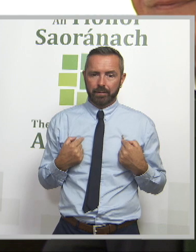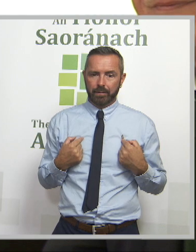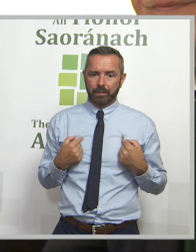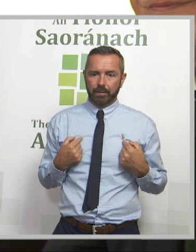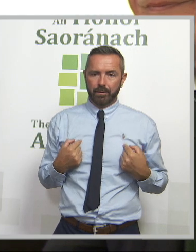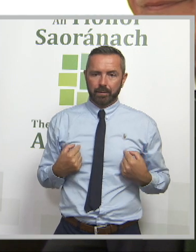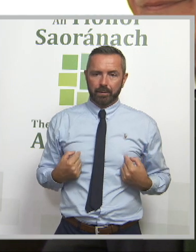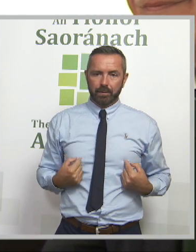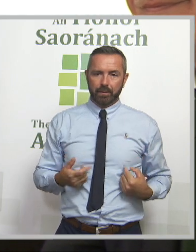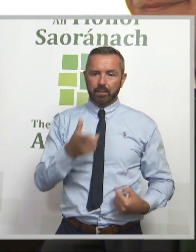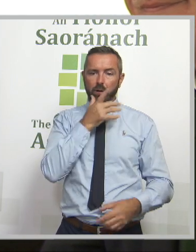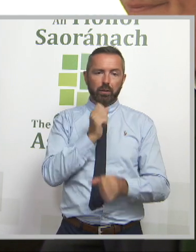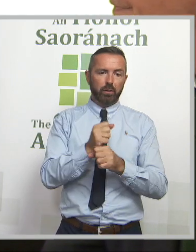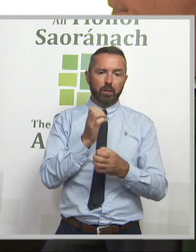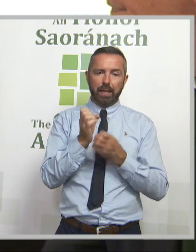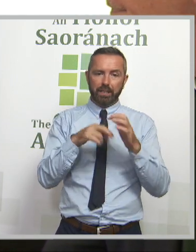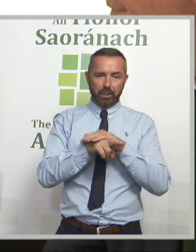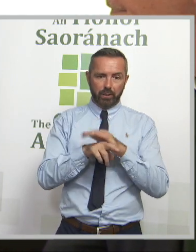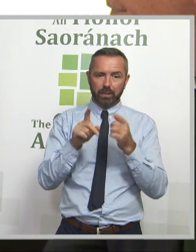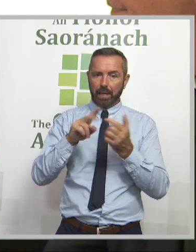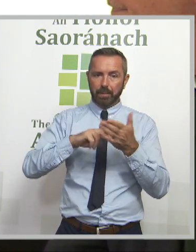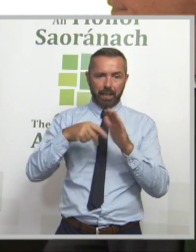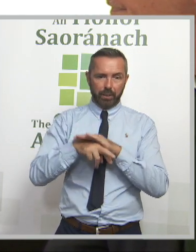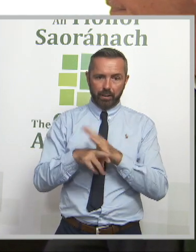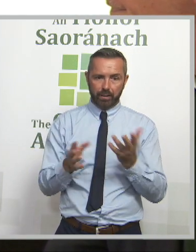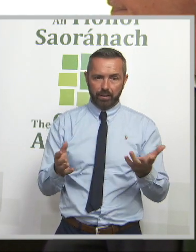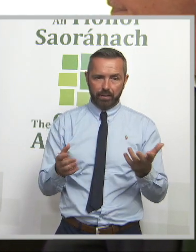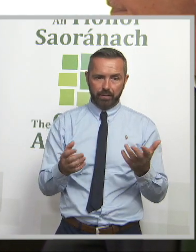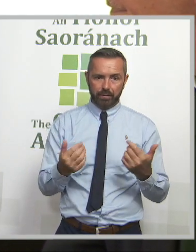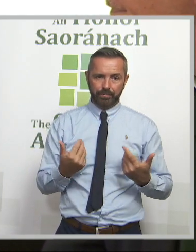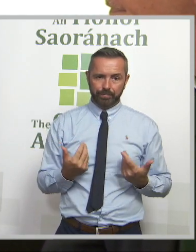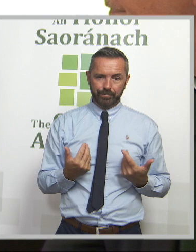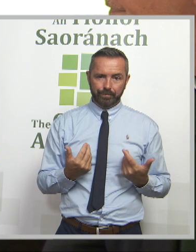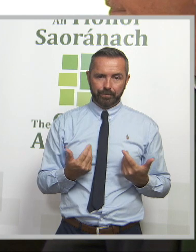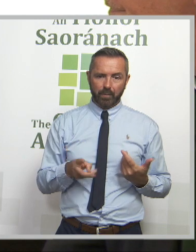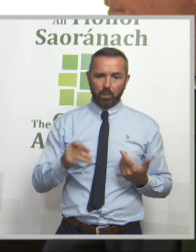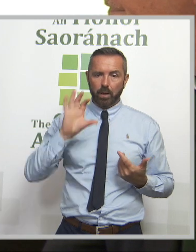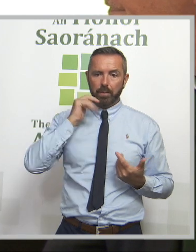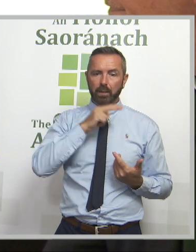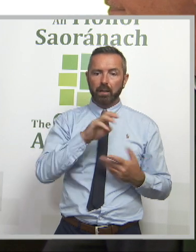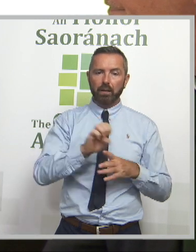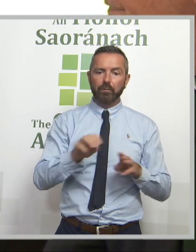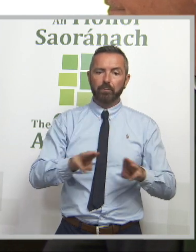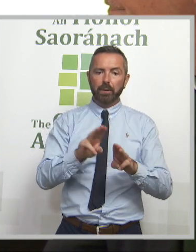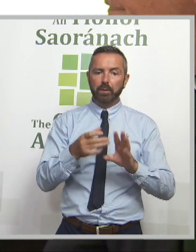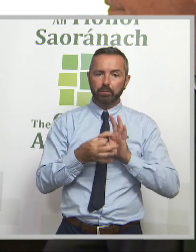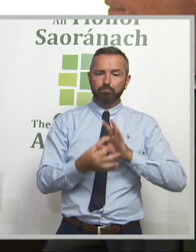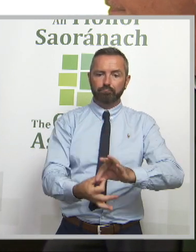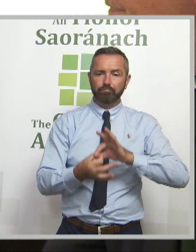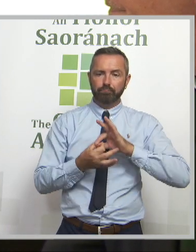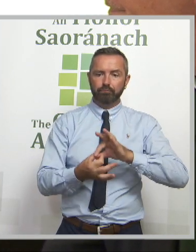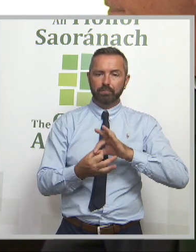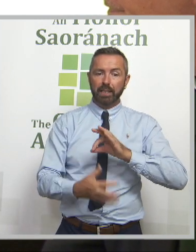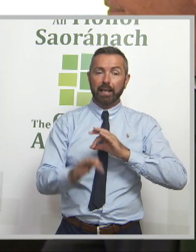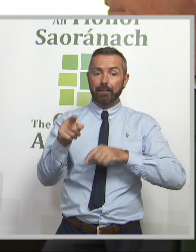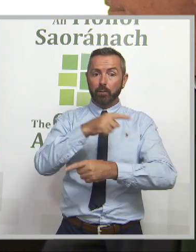to our engineers and our planners, and likewise, different units in the department, because there simply aren't enough people to liaise with each other. If we liaise